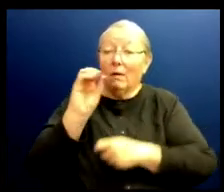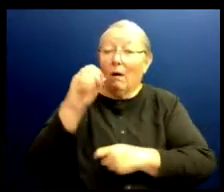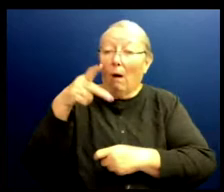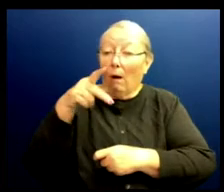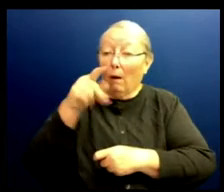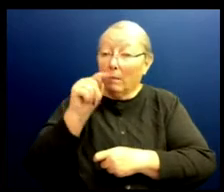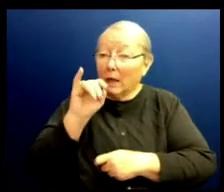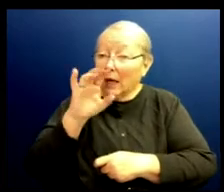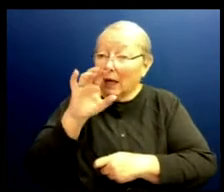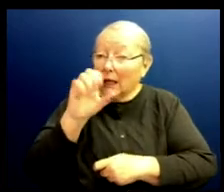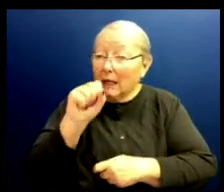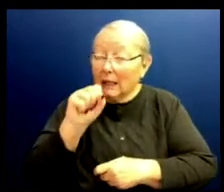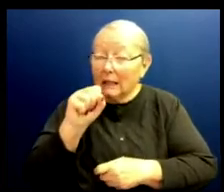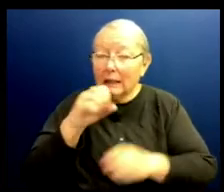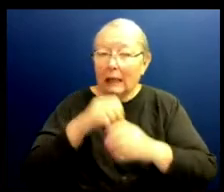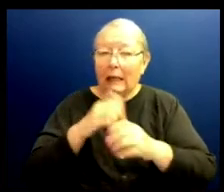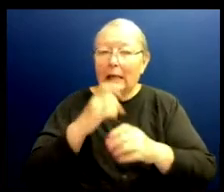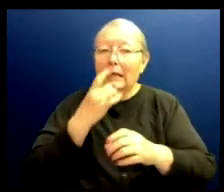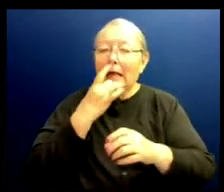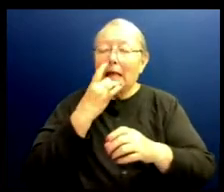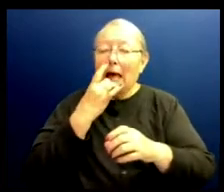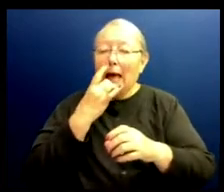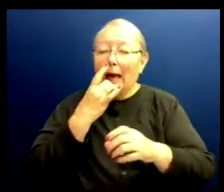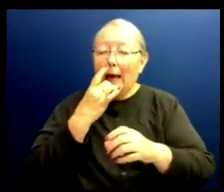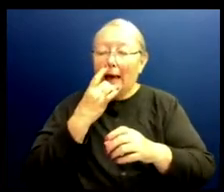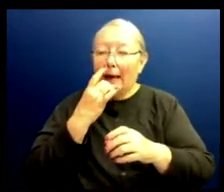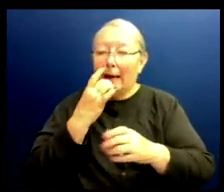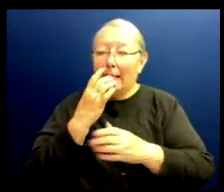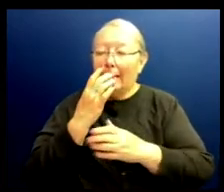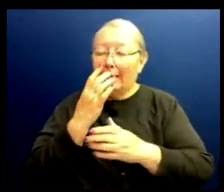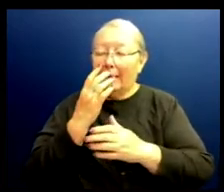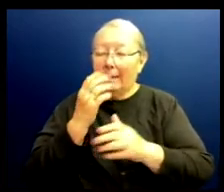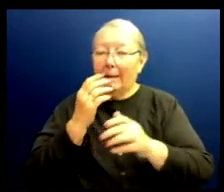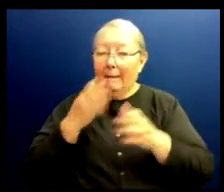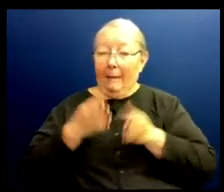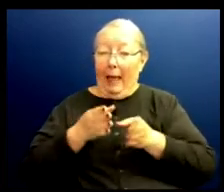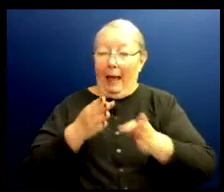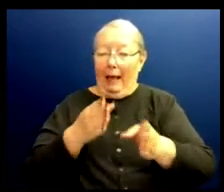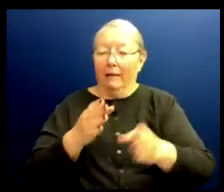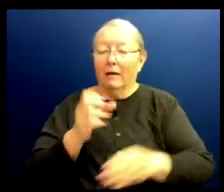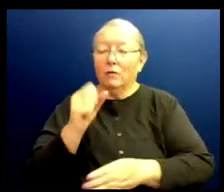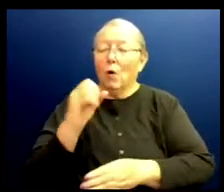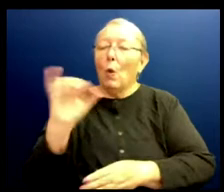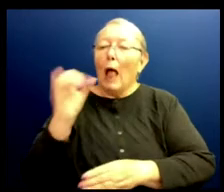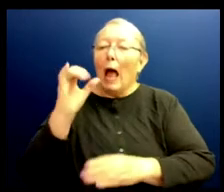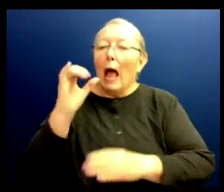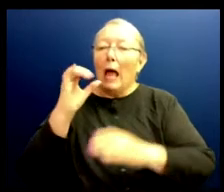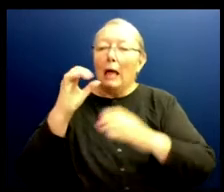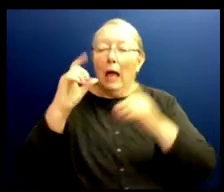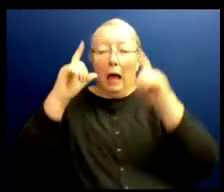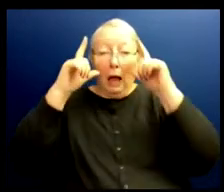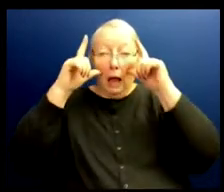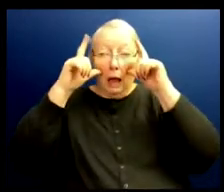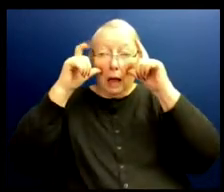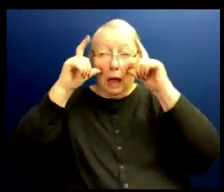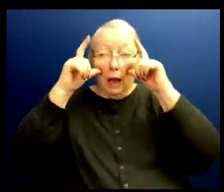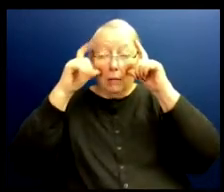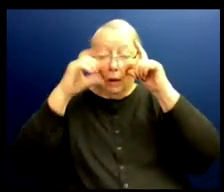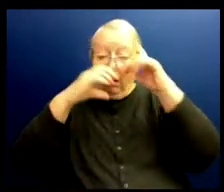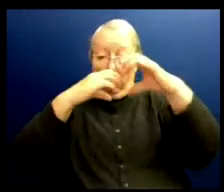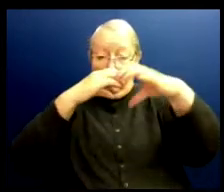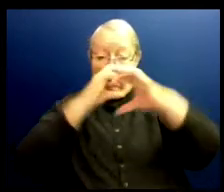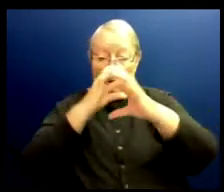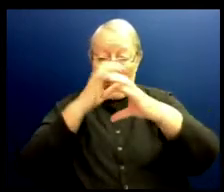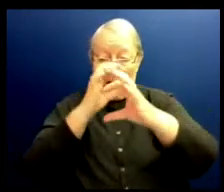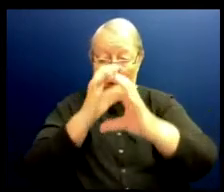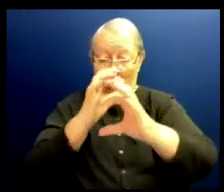possible because when you look at your single lens Nikon reflex, all of the lenses there actually have about five or six pieces of